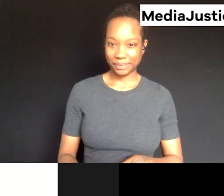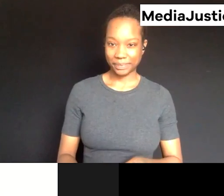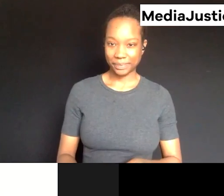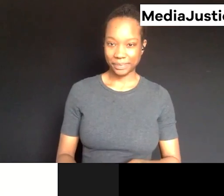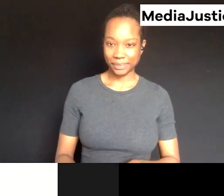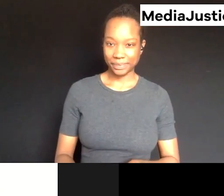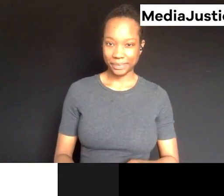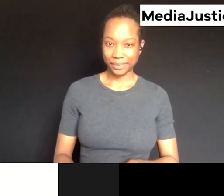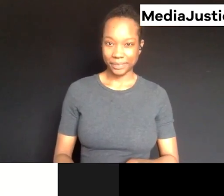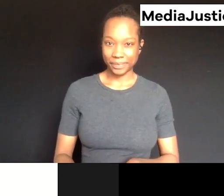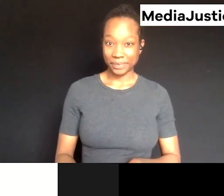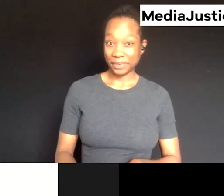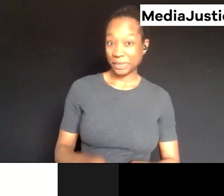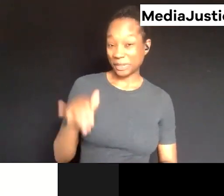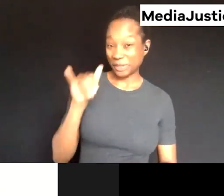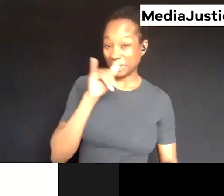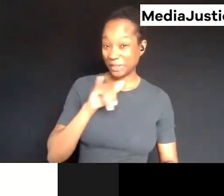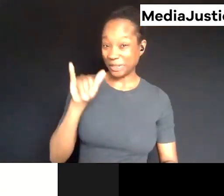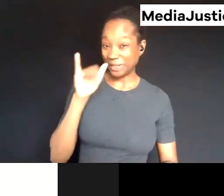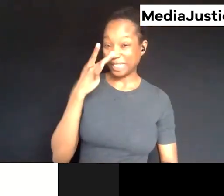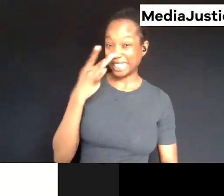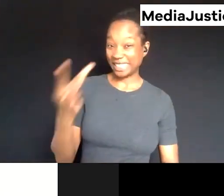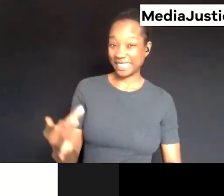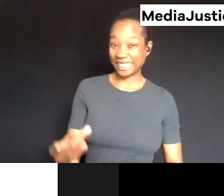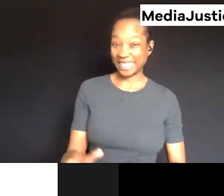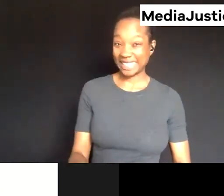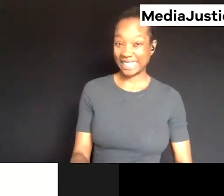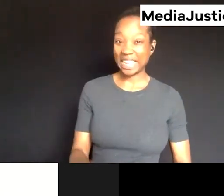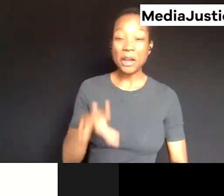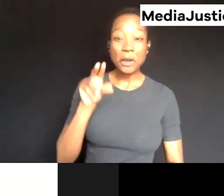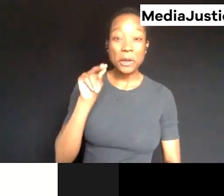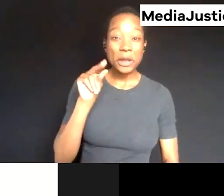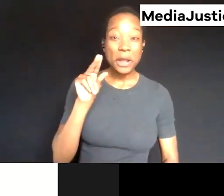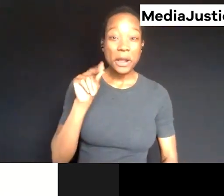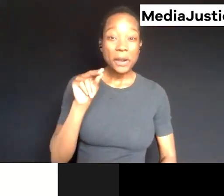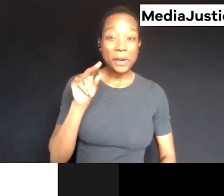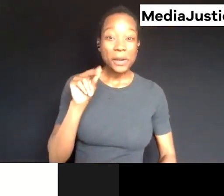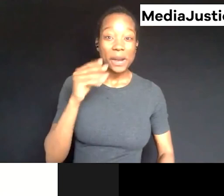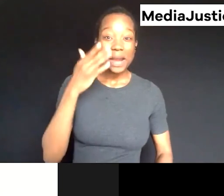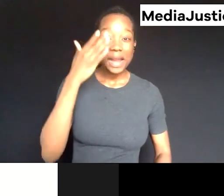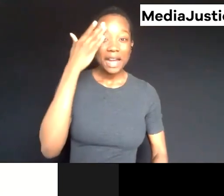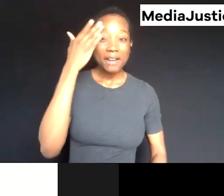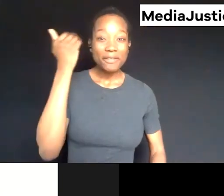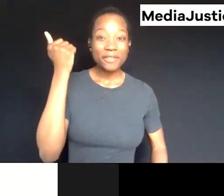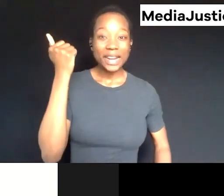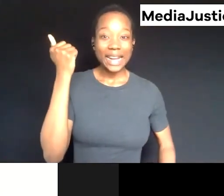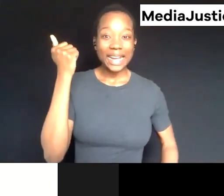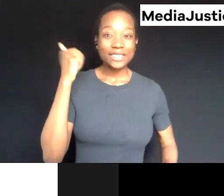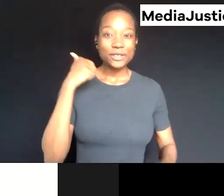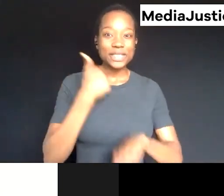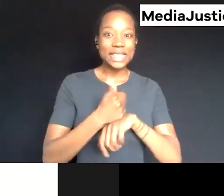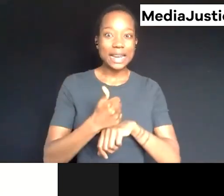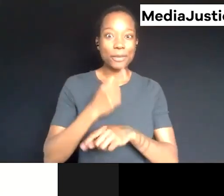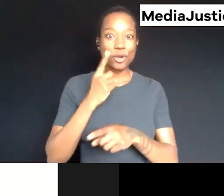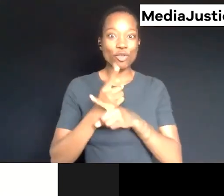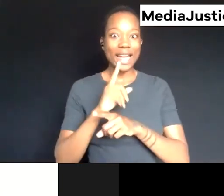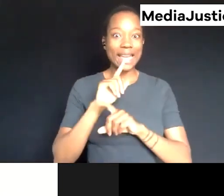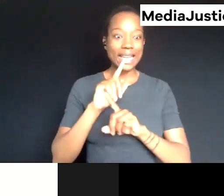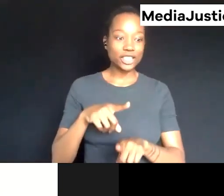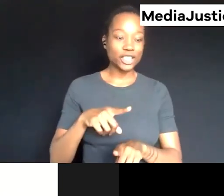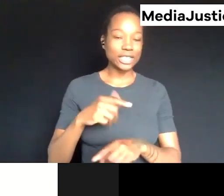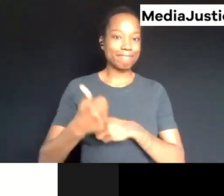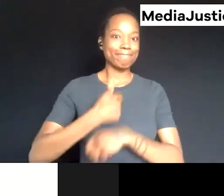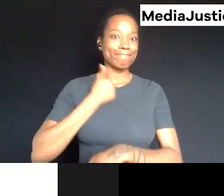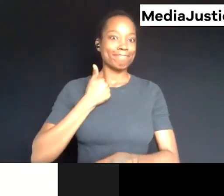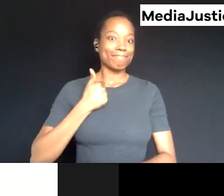Ooh, wow, interesting. Oh no, I forgot to set the correct answer. Oh no, that's my fault. The correct answer